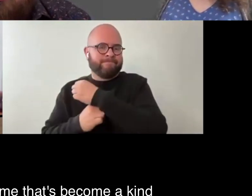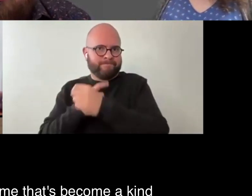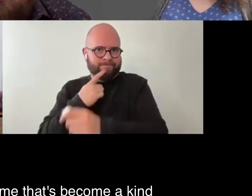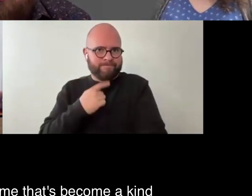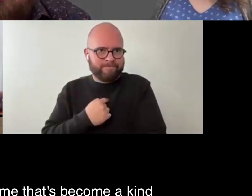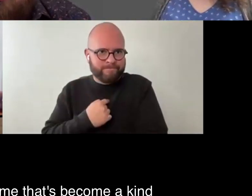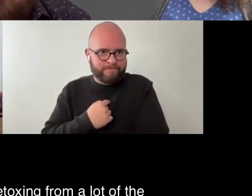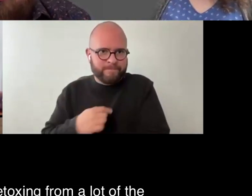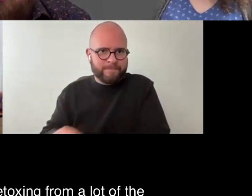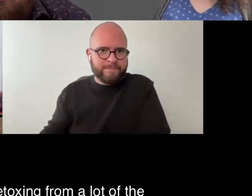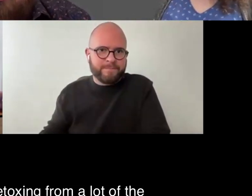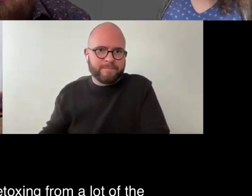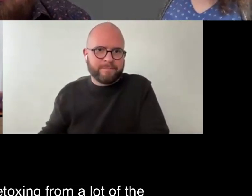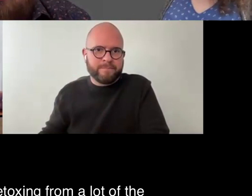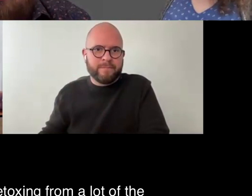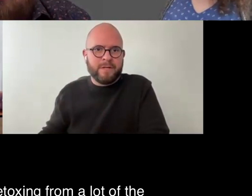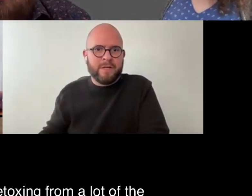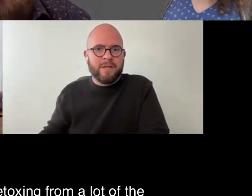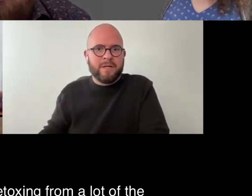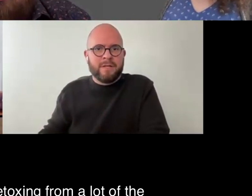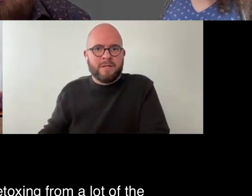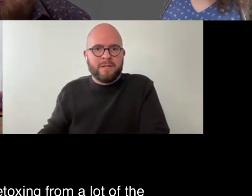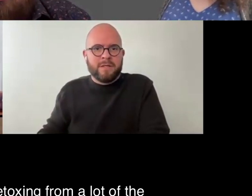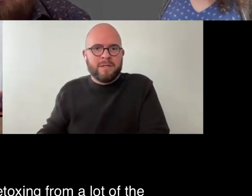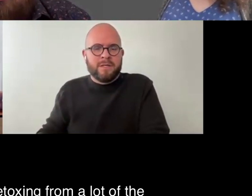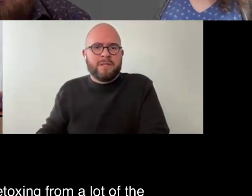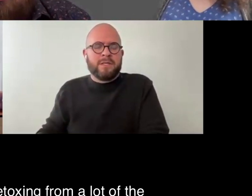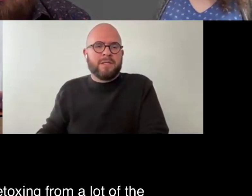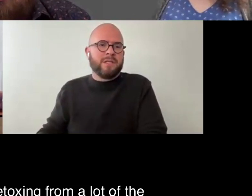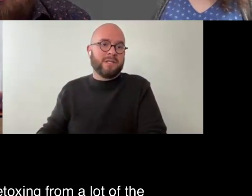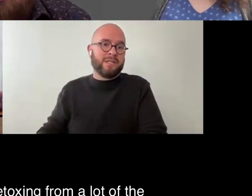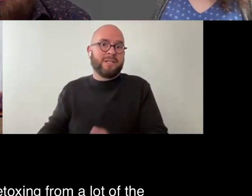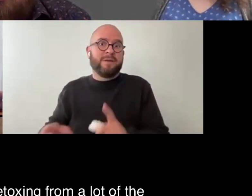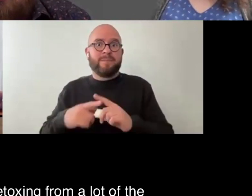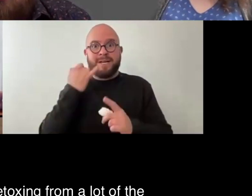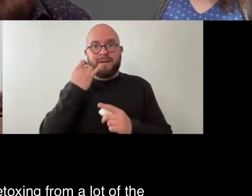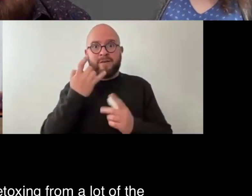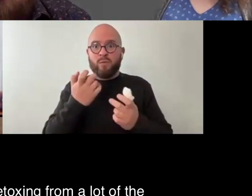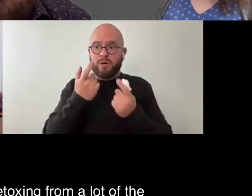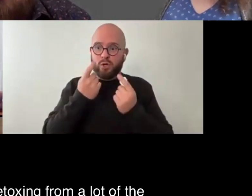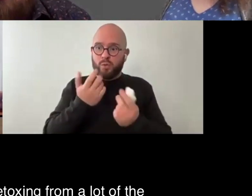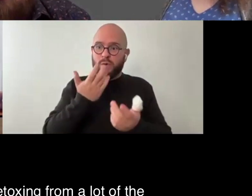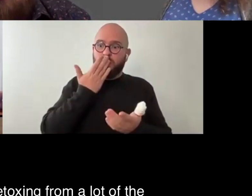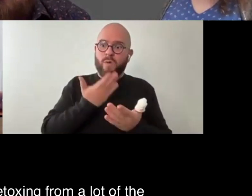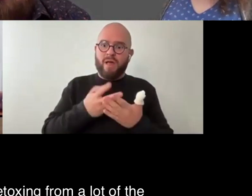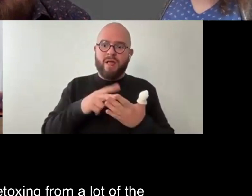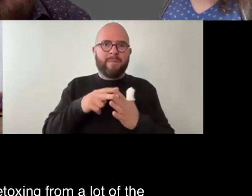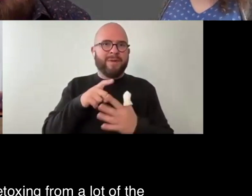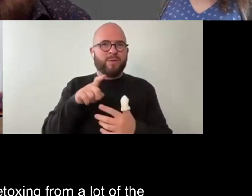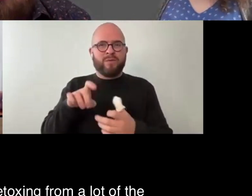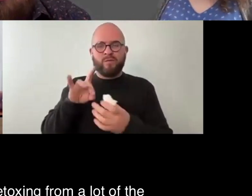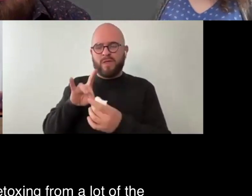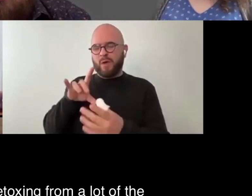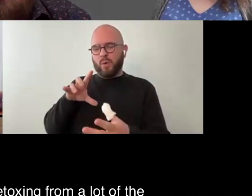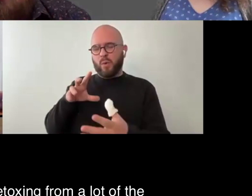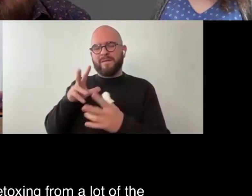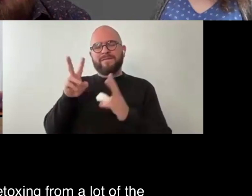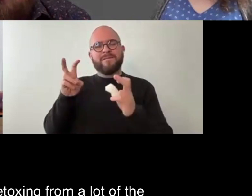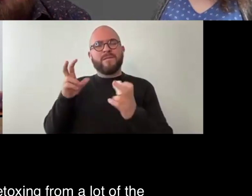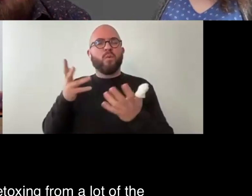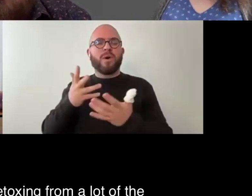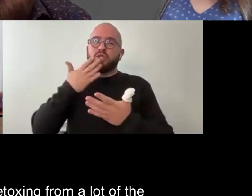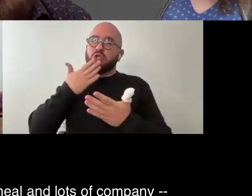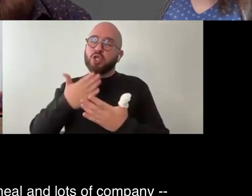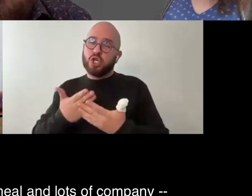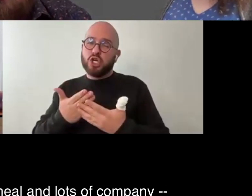to actually do that well has meant detoxing from a lot of the expectations of what good Shabbat